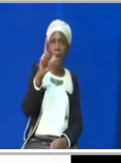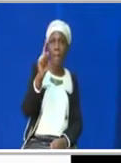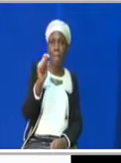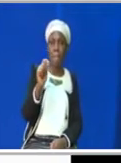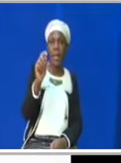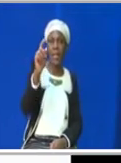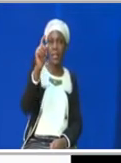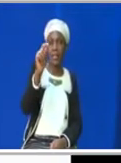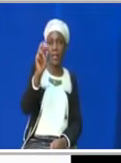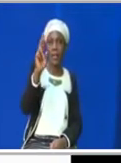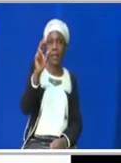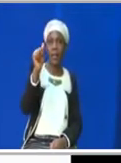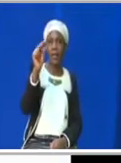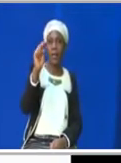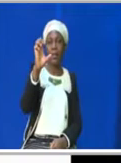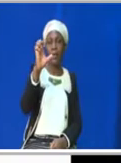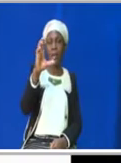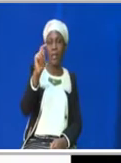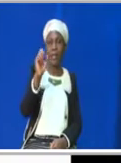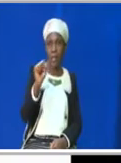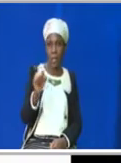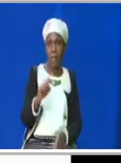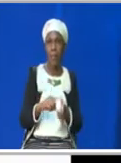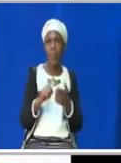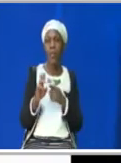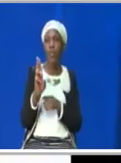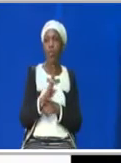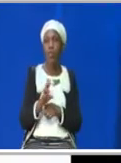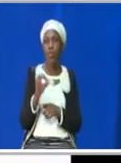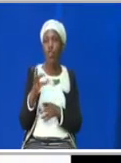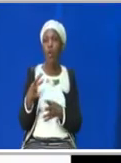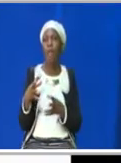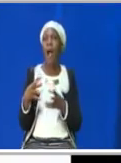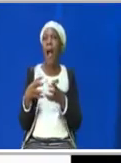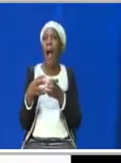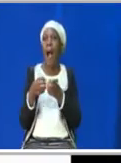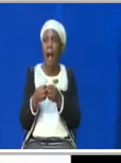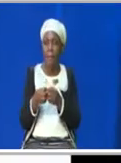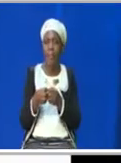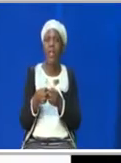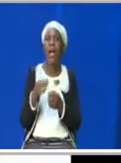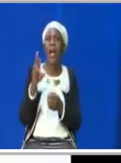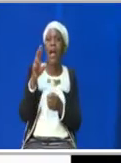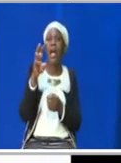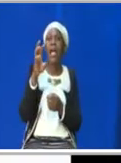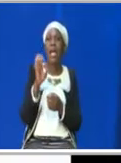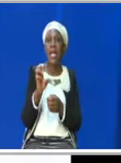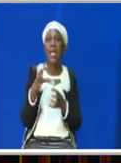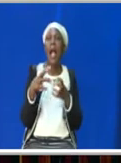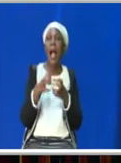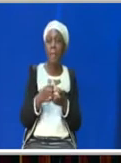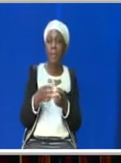use of capture recapture method in estimating population of